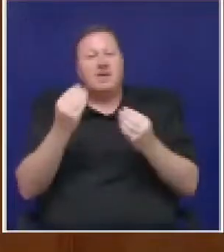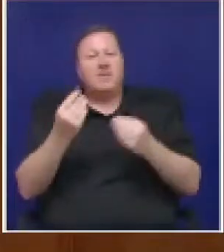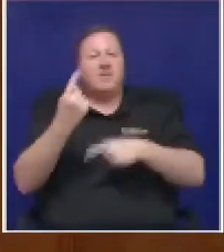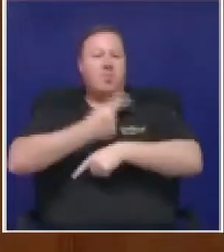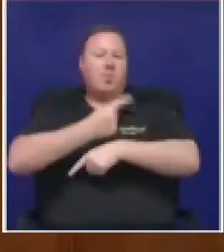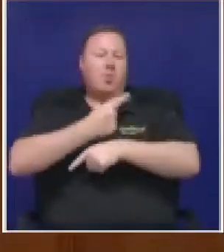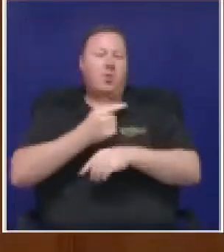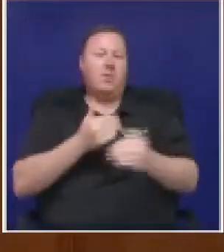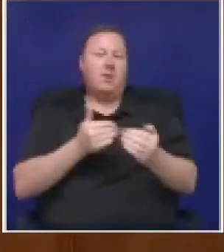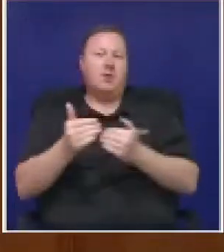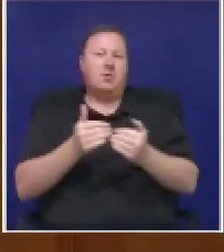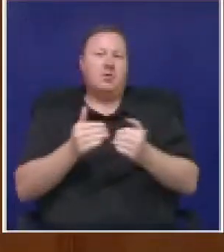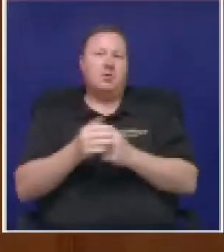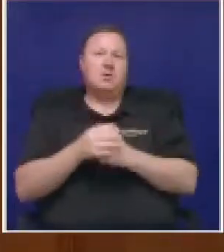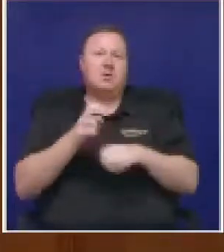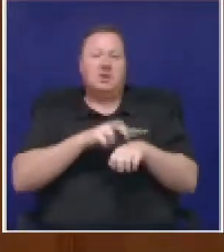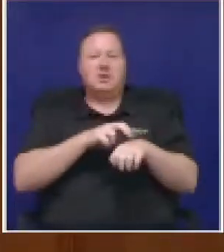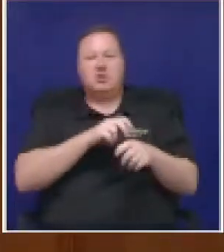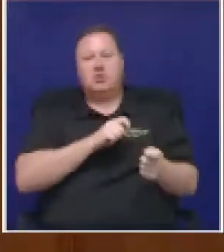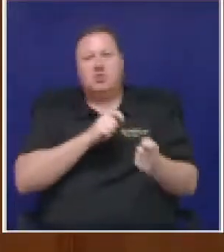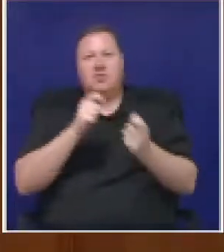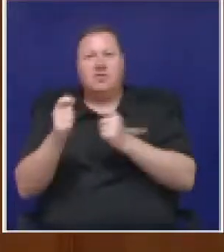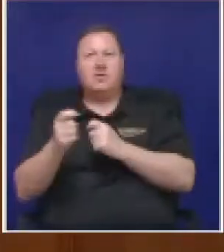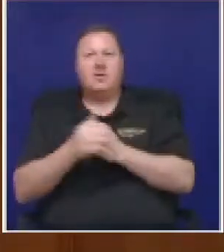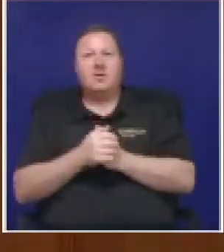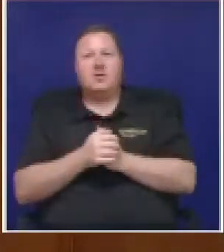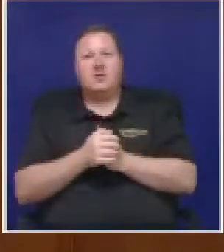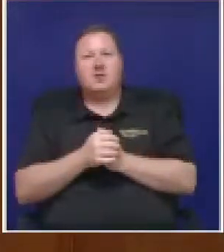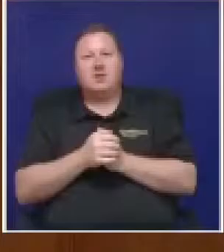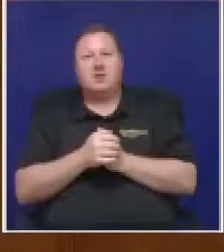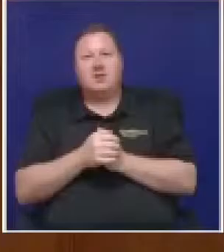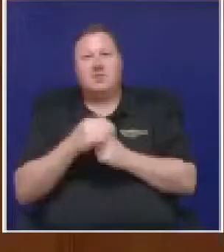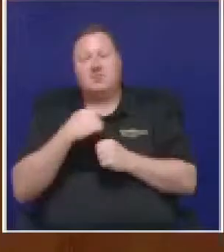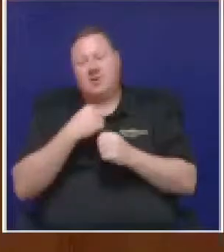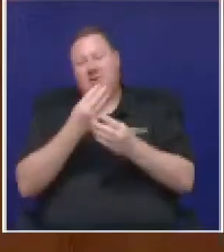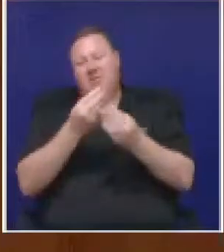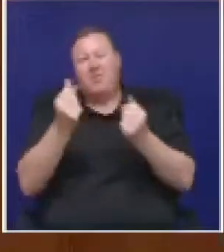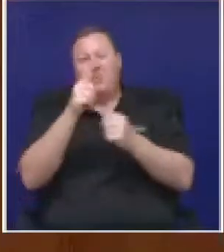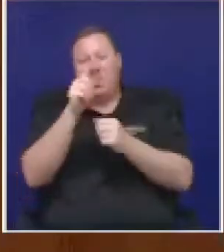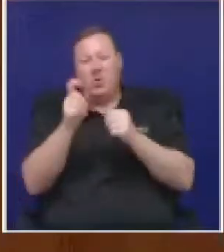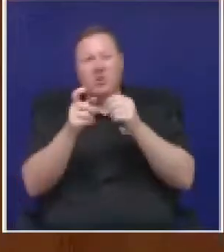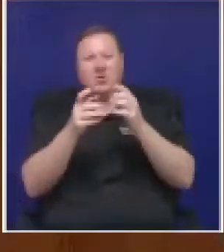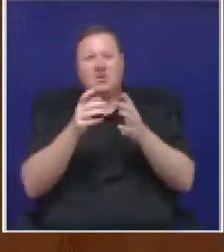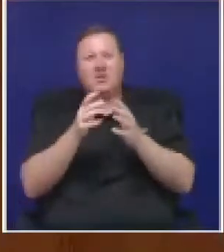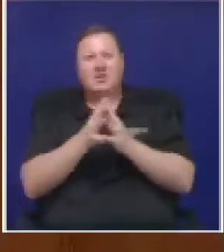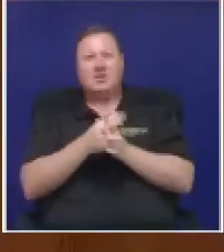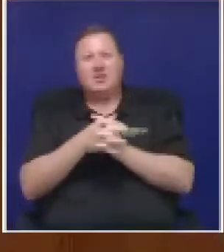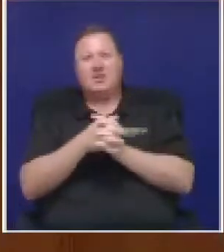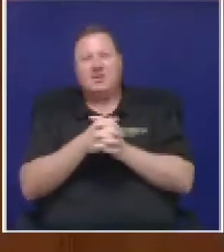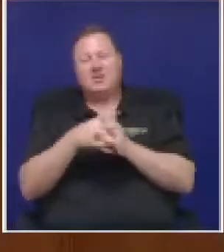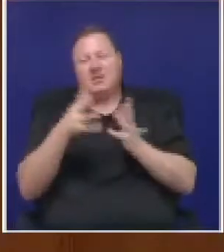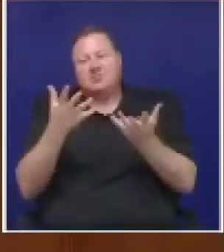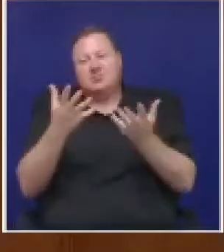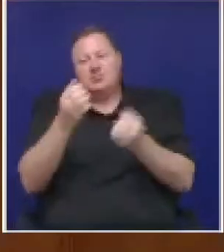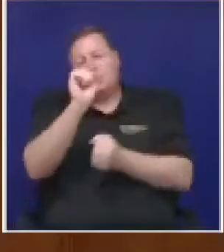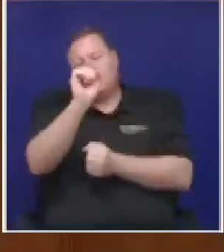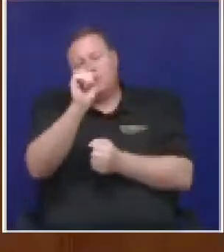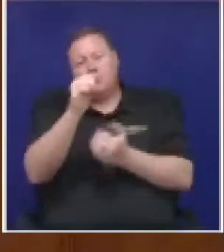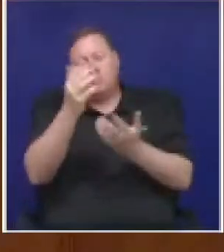still have to be transferred? Chair, I appreciate I had a few questions there, so I am in your hands.